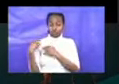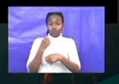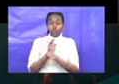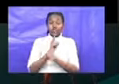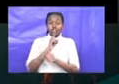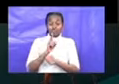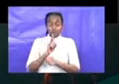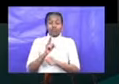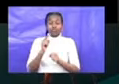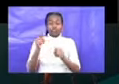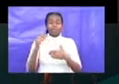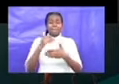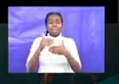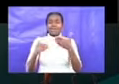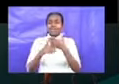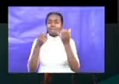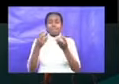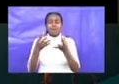called rice.